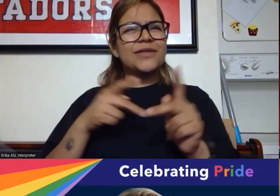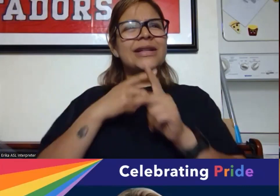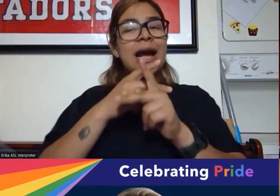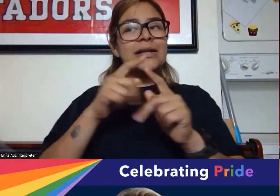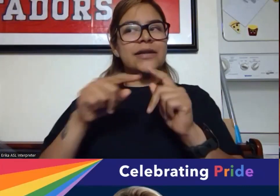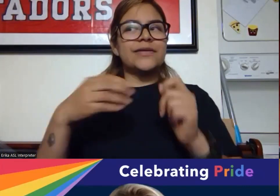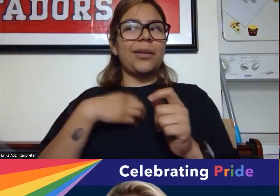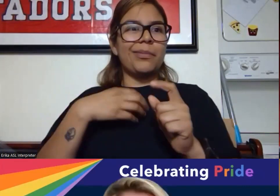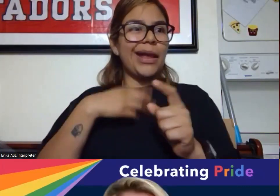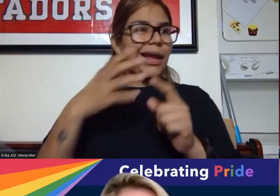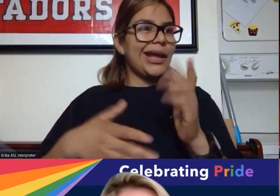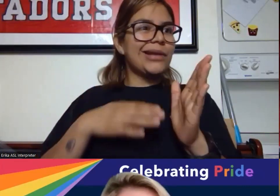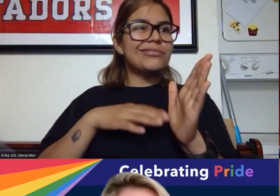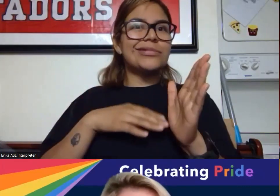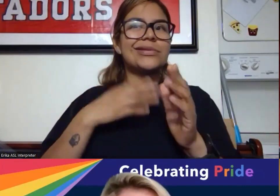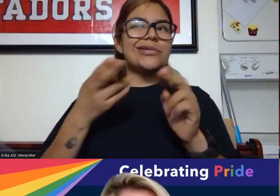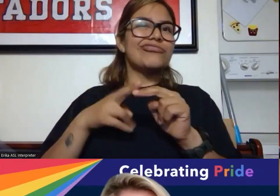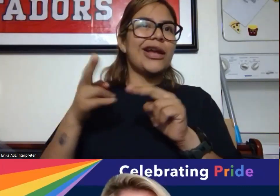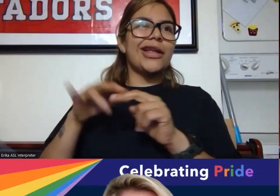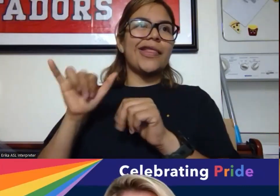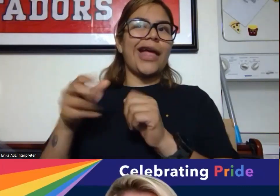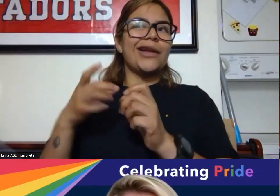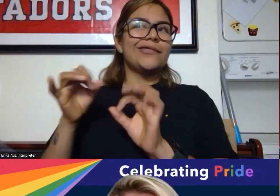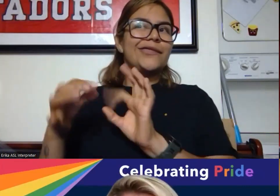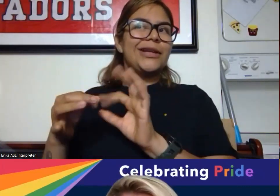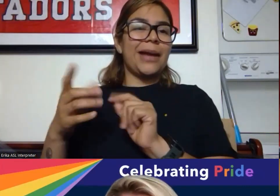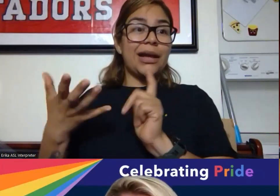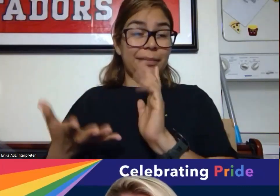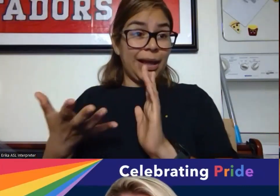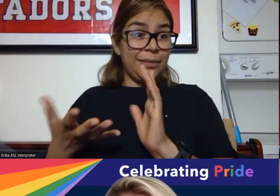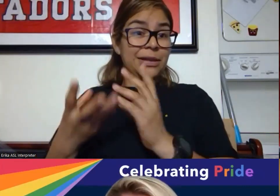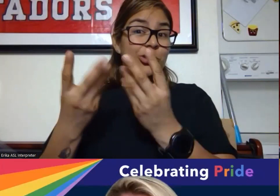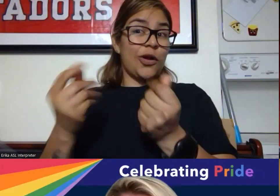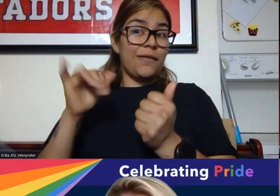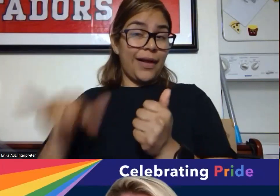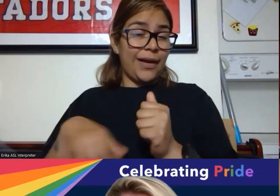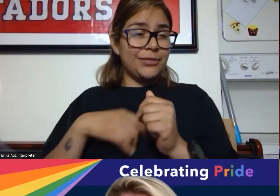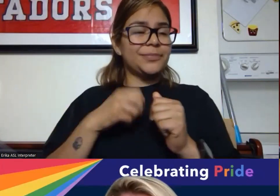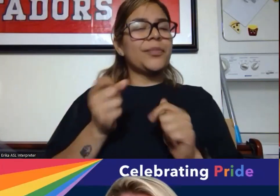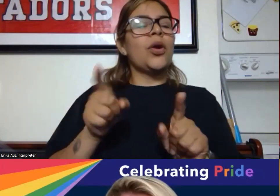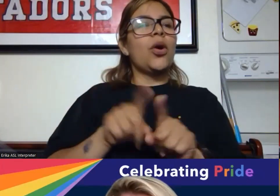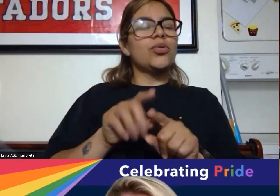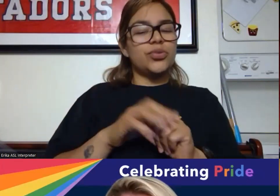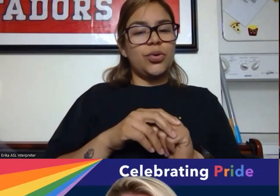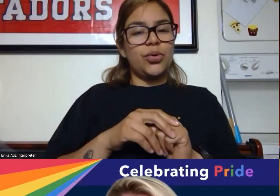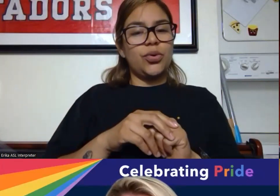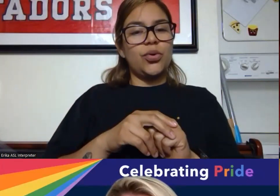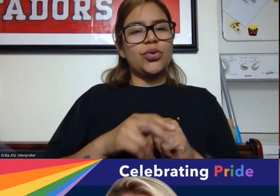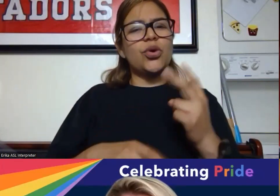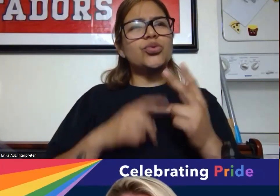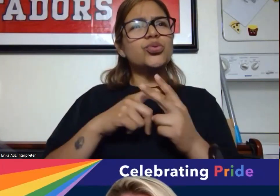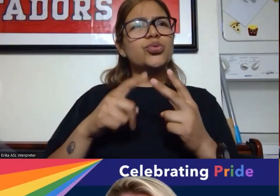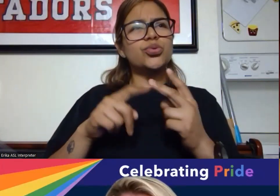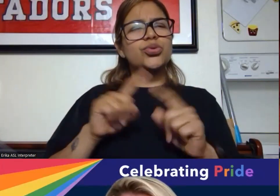that are emerging that way as another source of data. And lastly, I would really urge the two departments, when